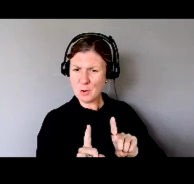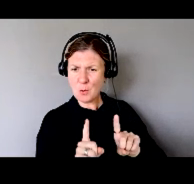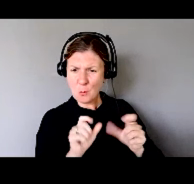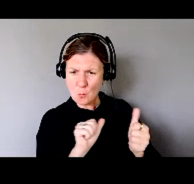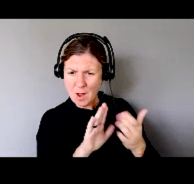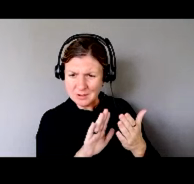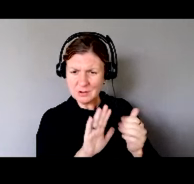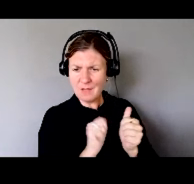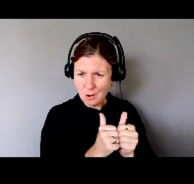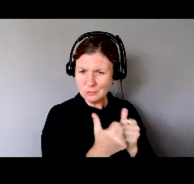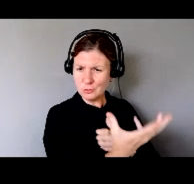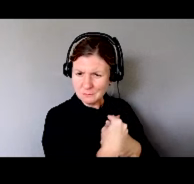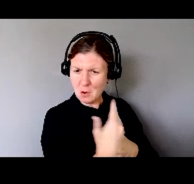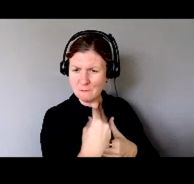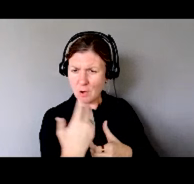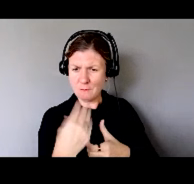participation in their project.